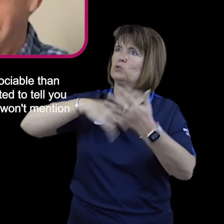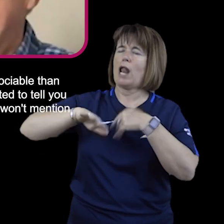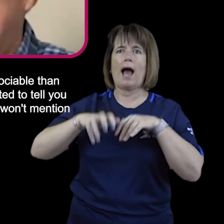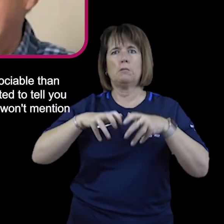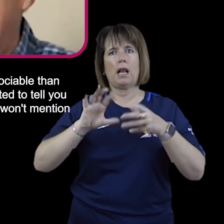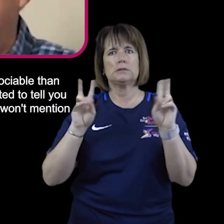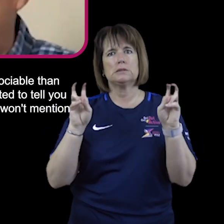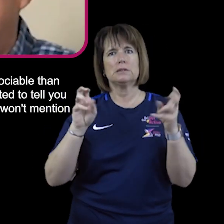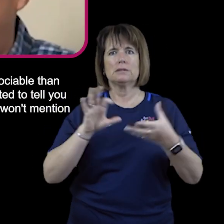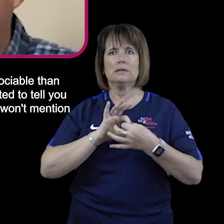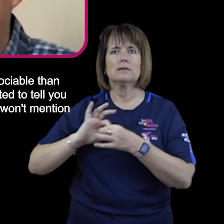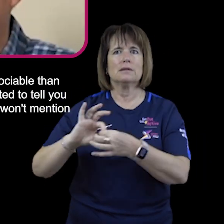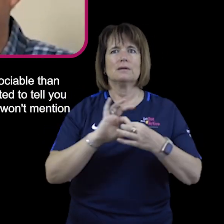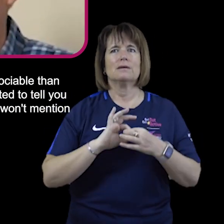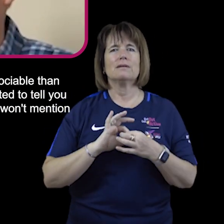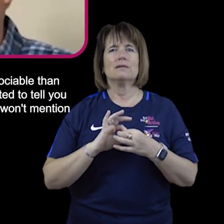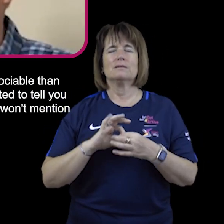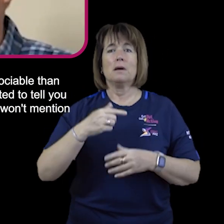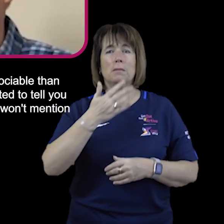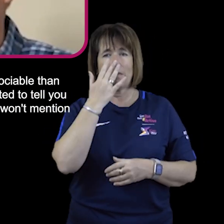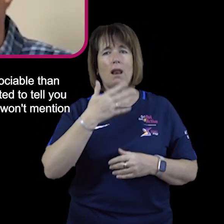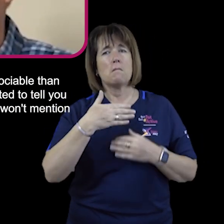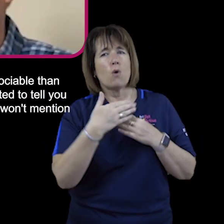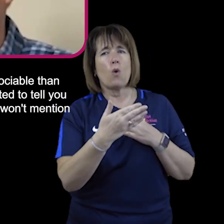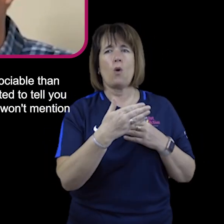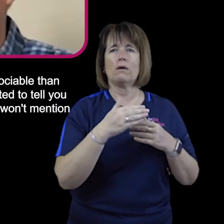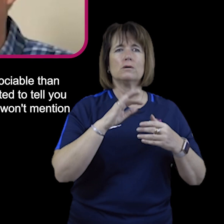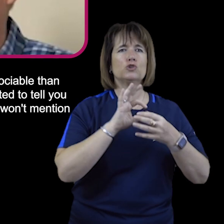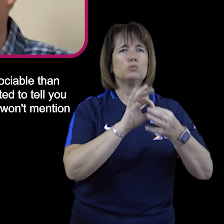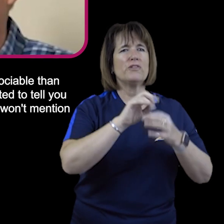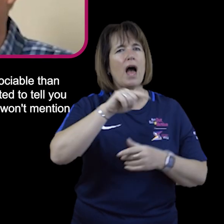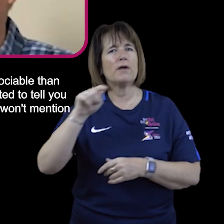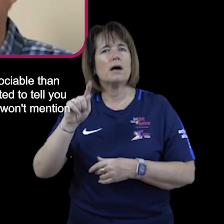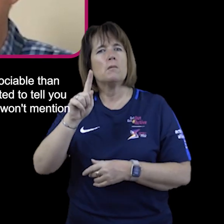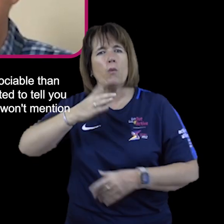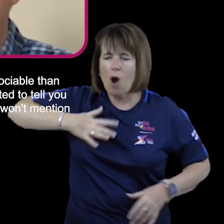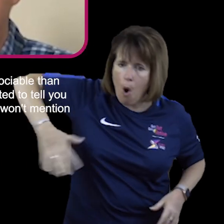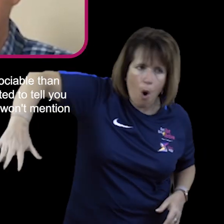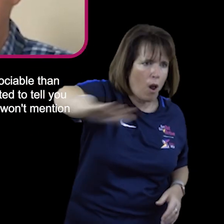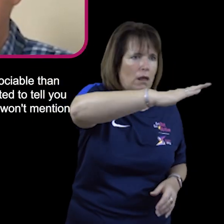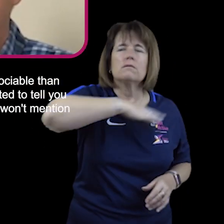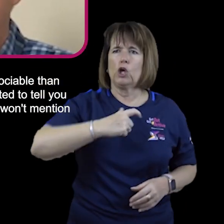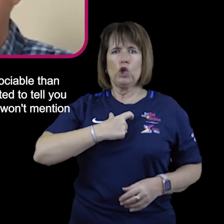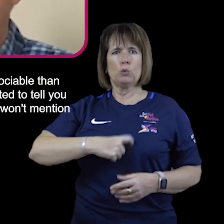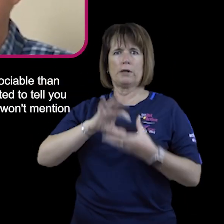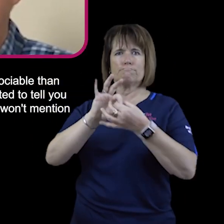but we all need that human contact. None of us are hermits. We all need that.